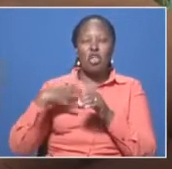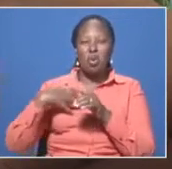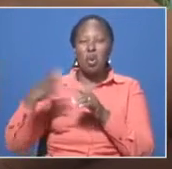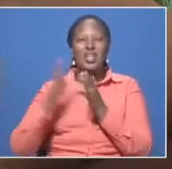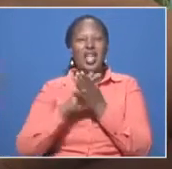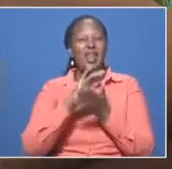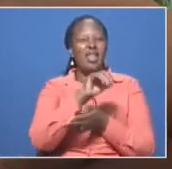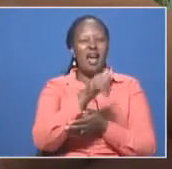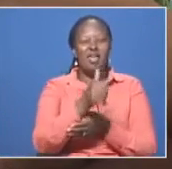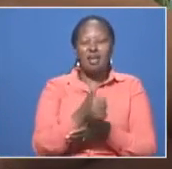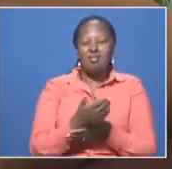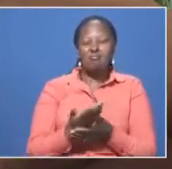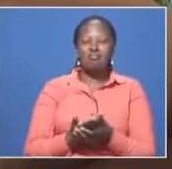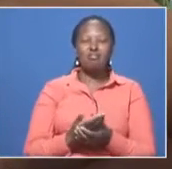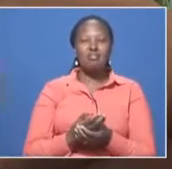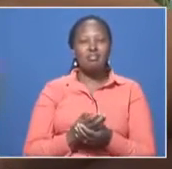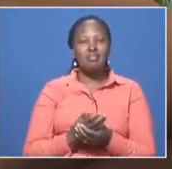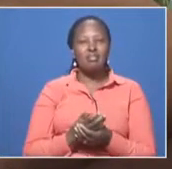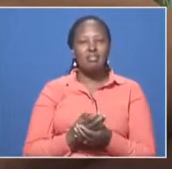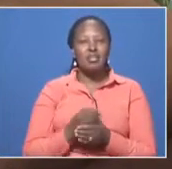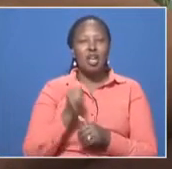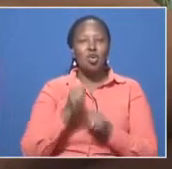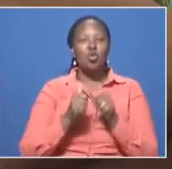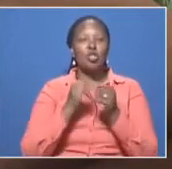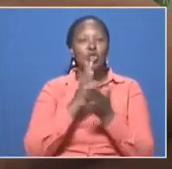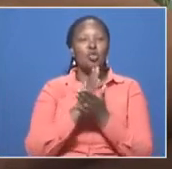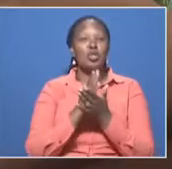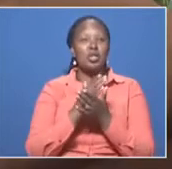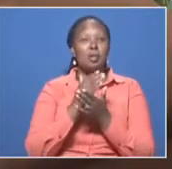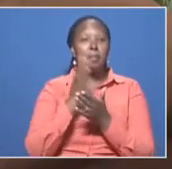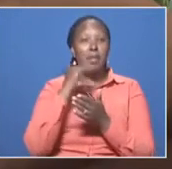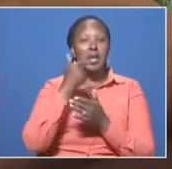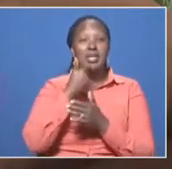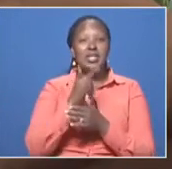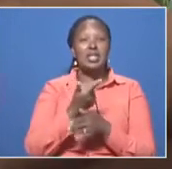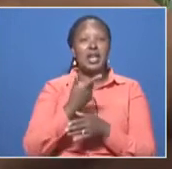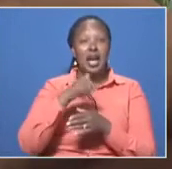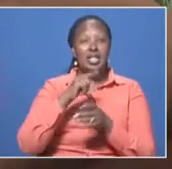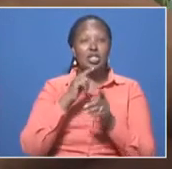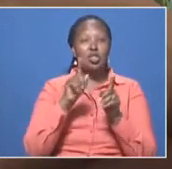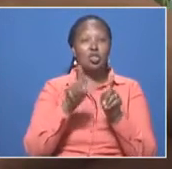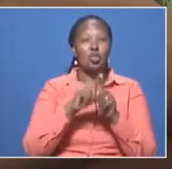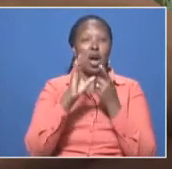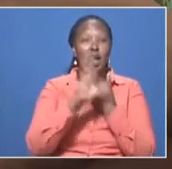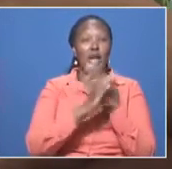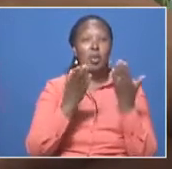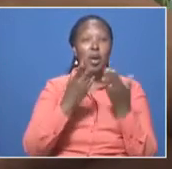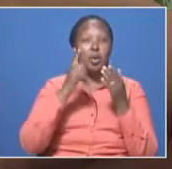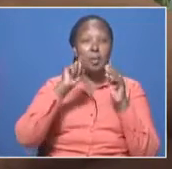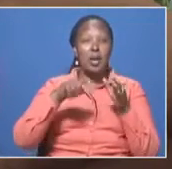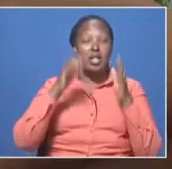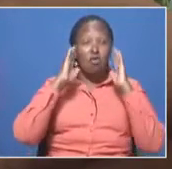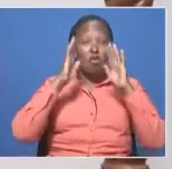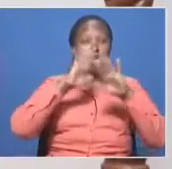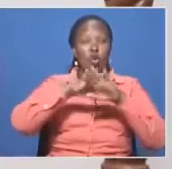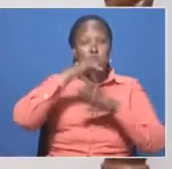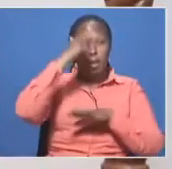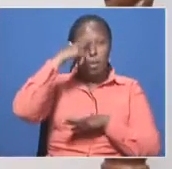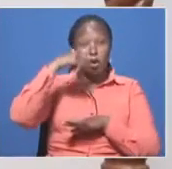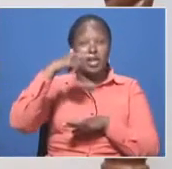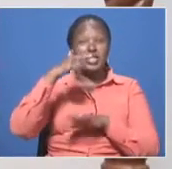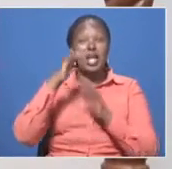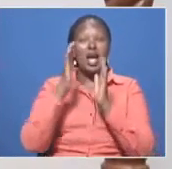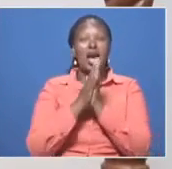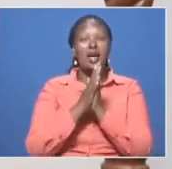it is that is being peddled. Mm. Yeah, we are a country where we should focus on policies and what's